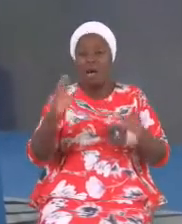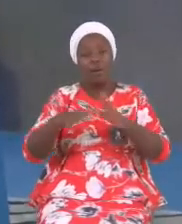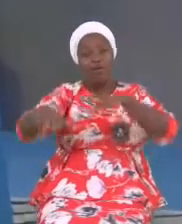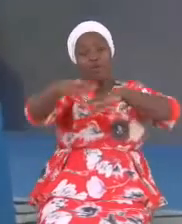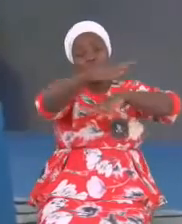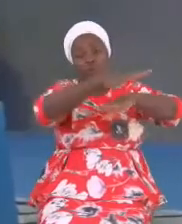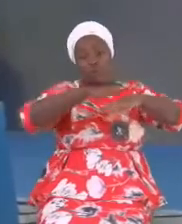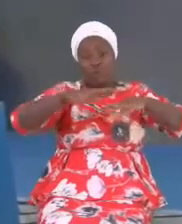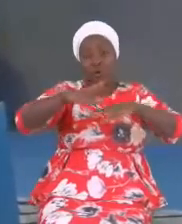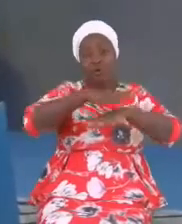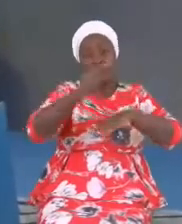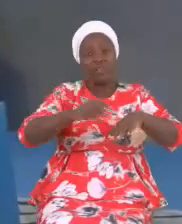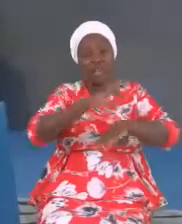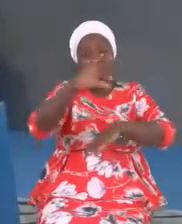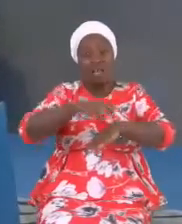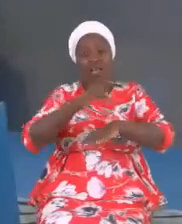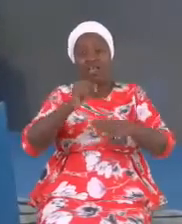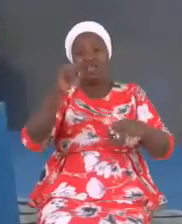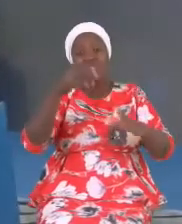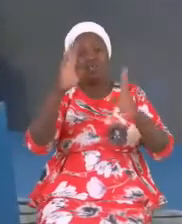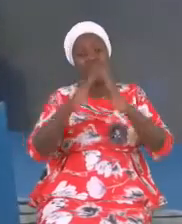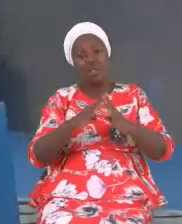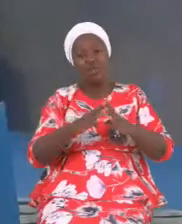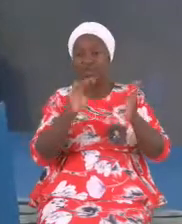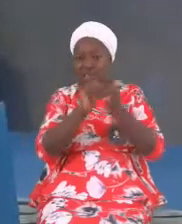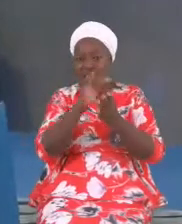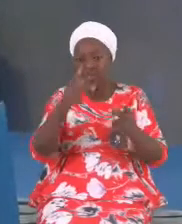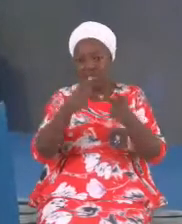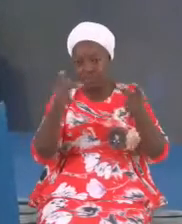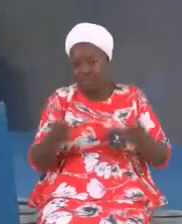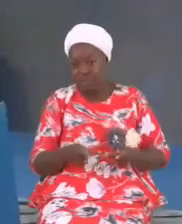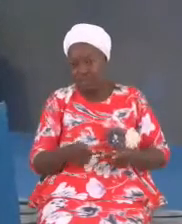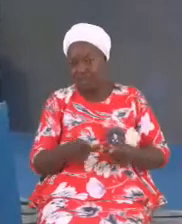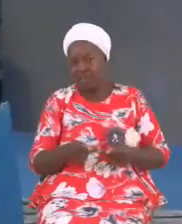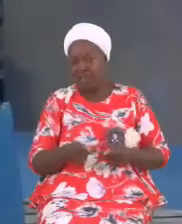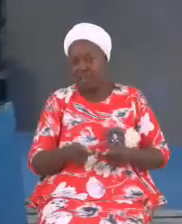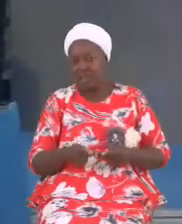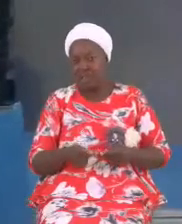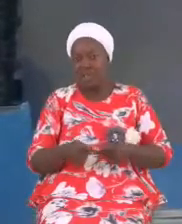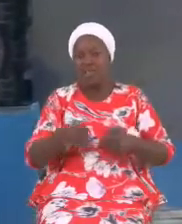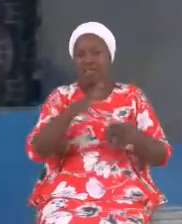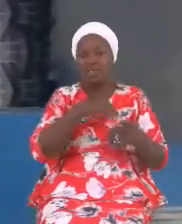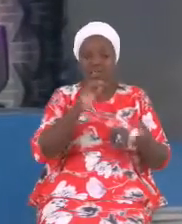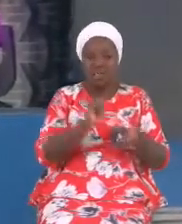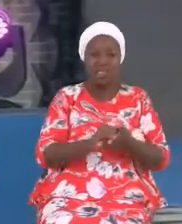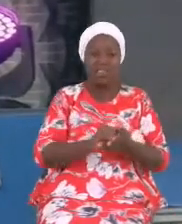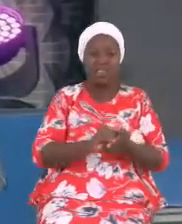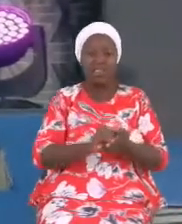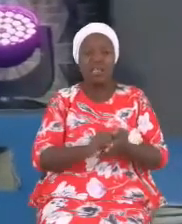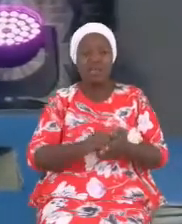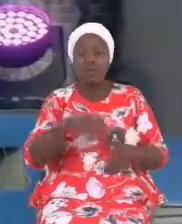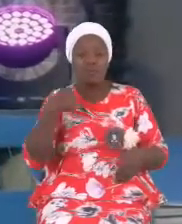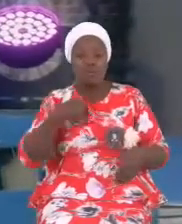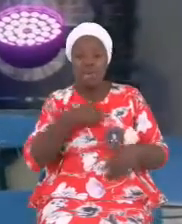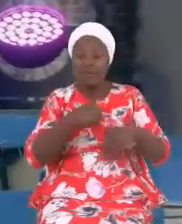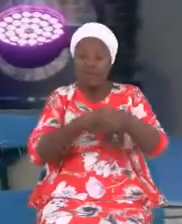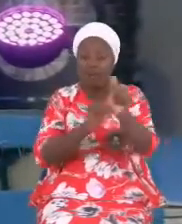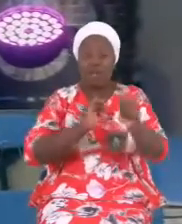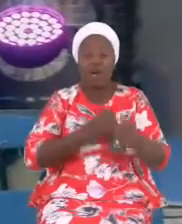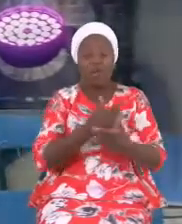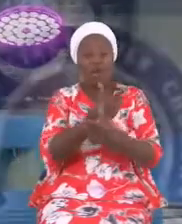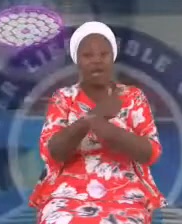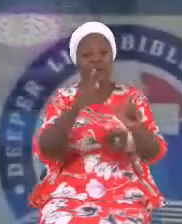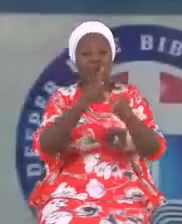above the earthly Jerusalem. That's the place that we are following our liberator, and we're following